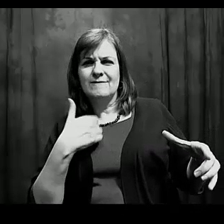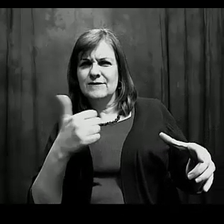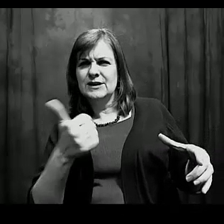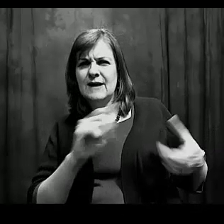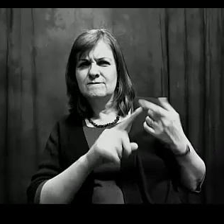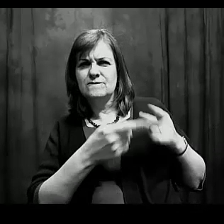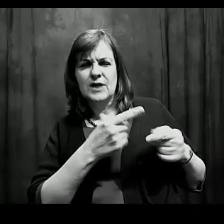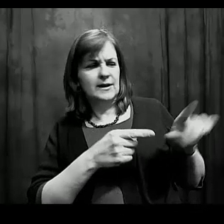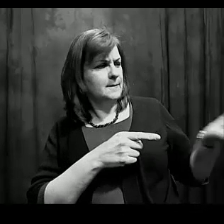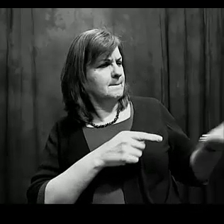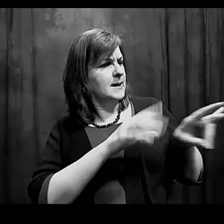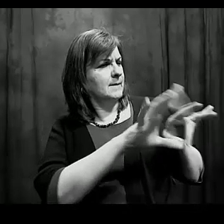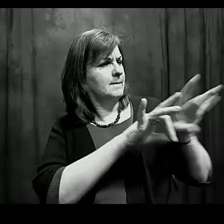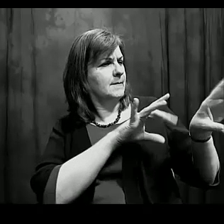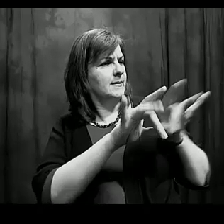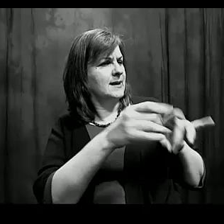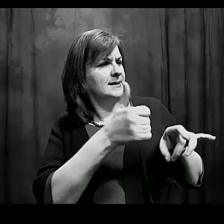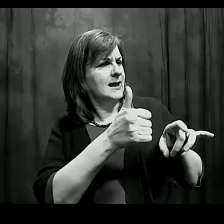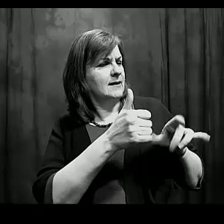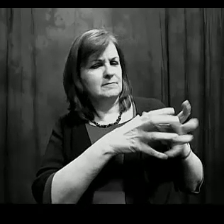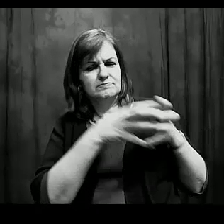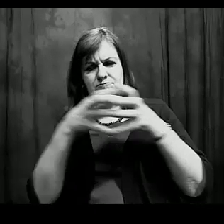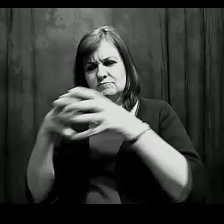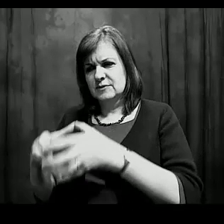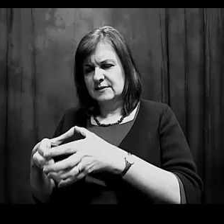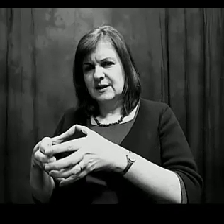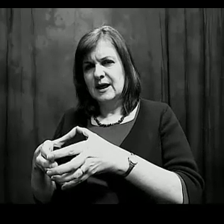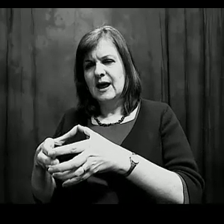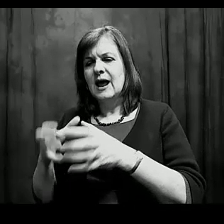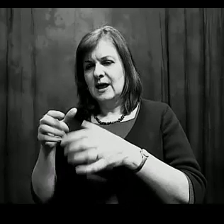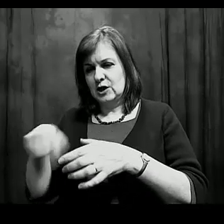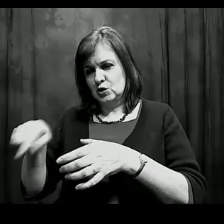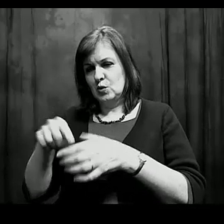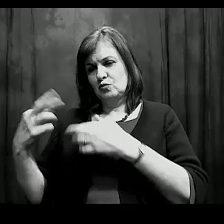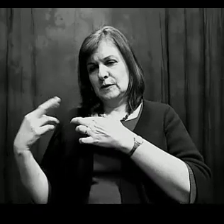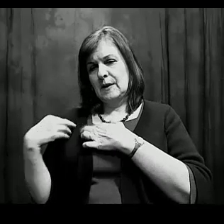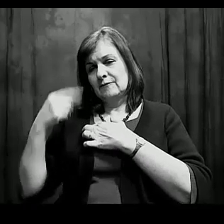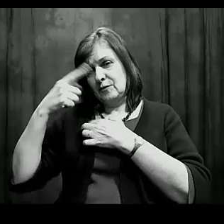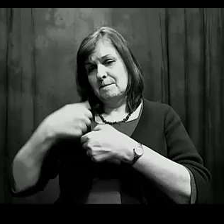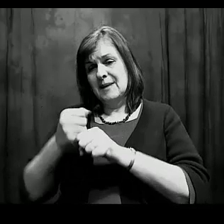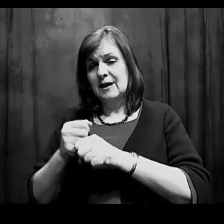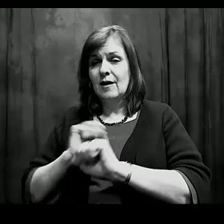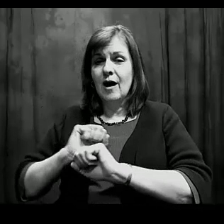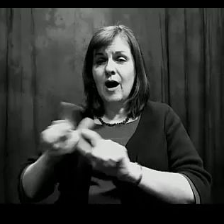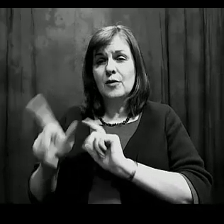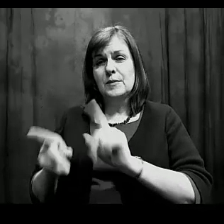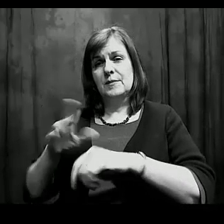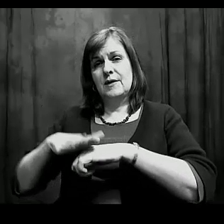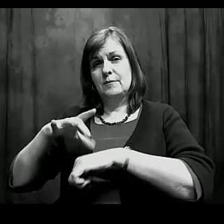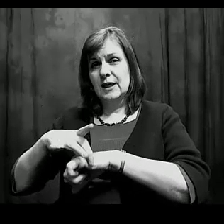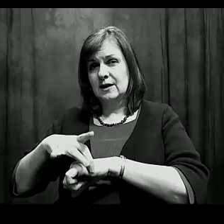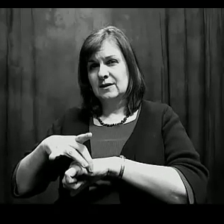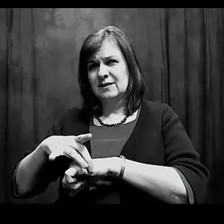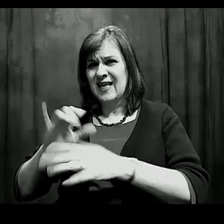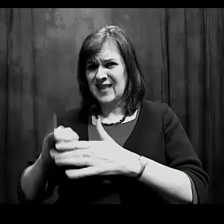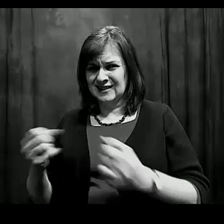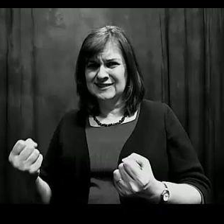your friends and repopulating the planet. That's kind of scary,